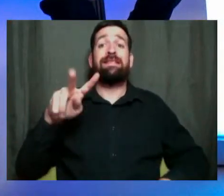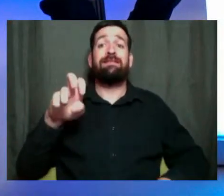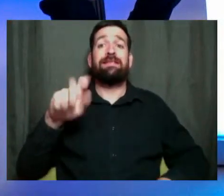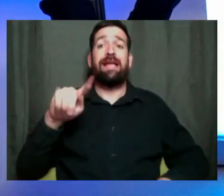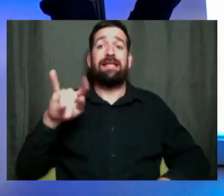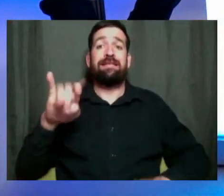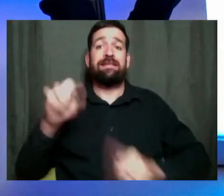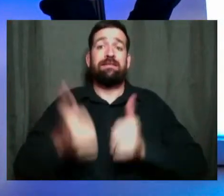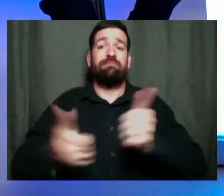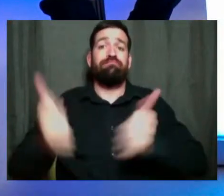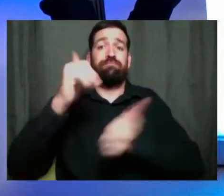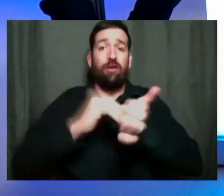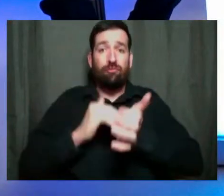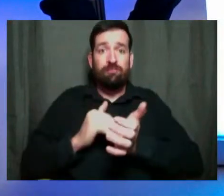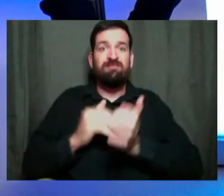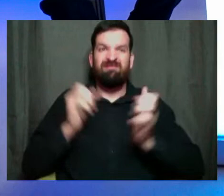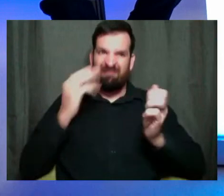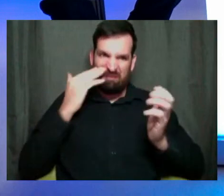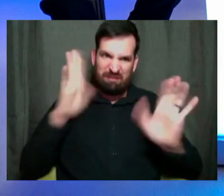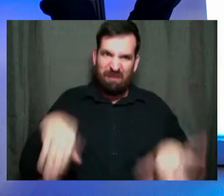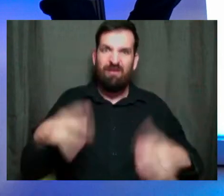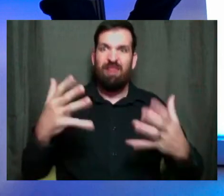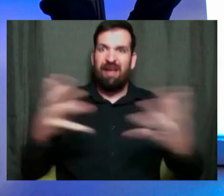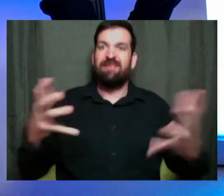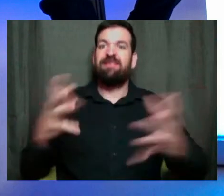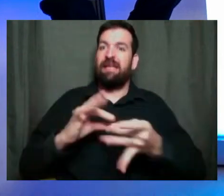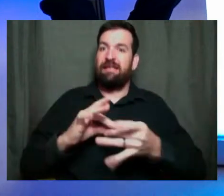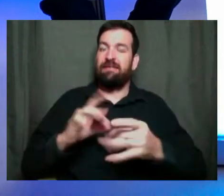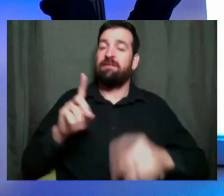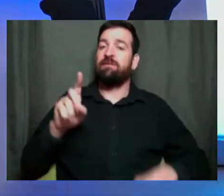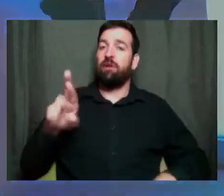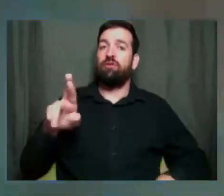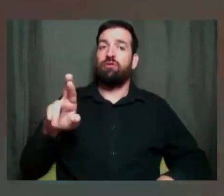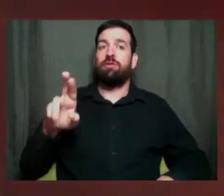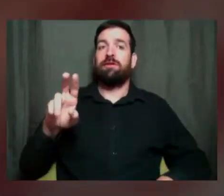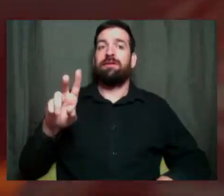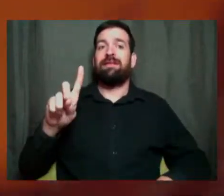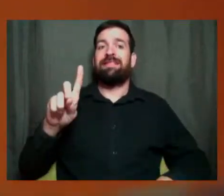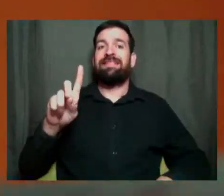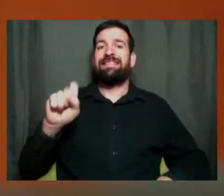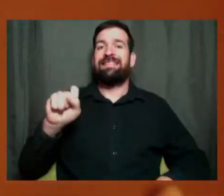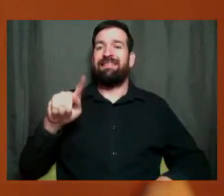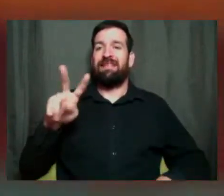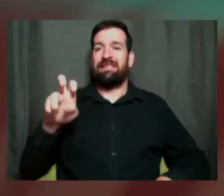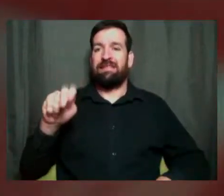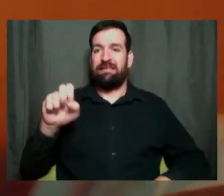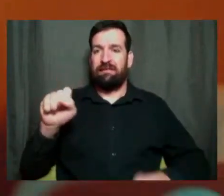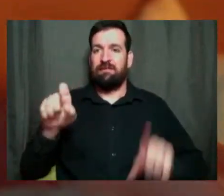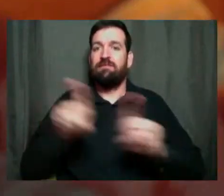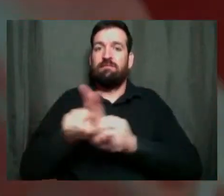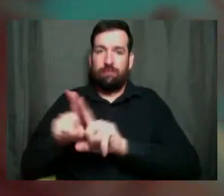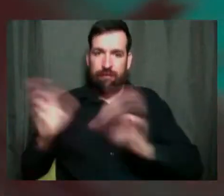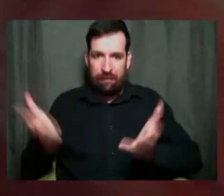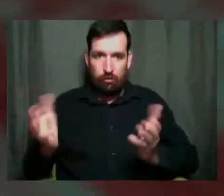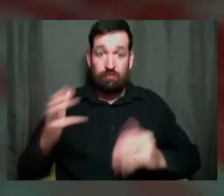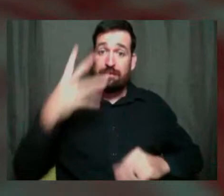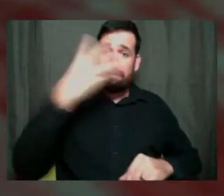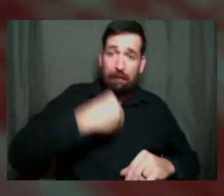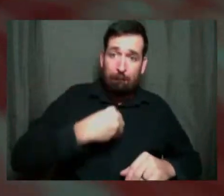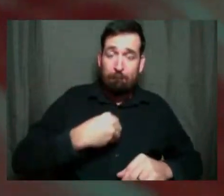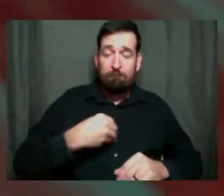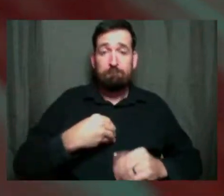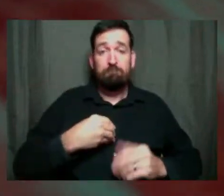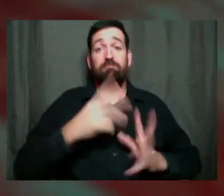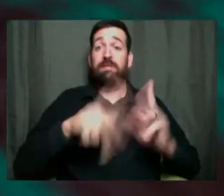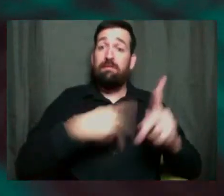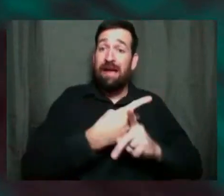moment. I know you got lots to say, but Dr. Damian Stevens is also here. We're going to be talking about sleep today, the kind you get, the kind you don't get. How